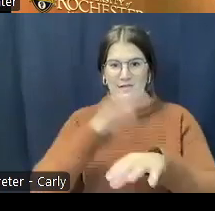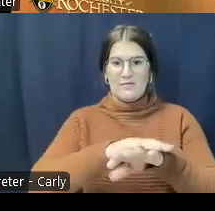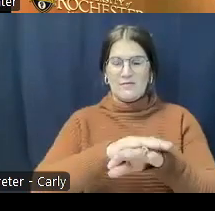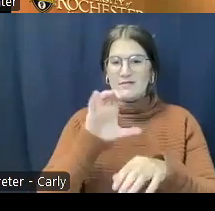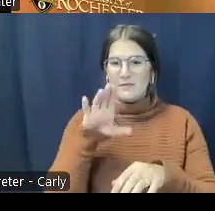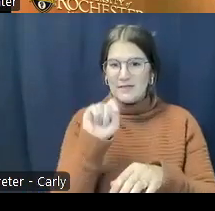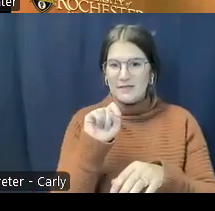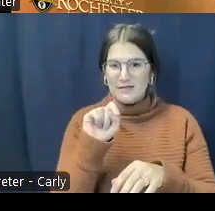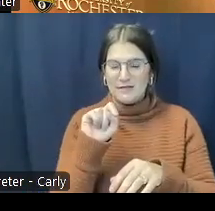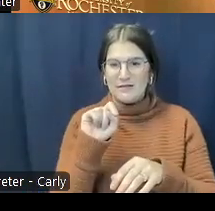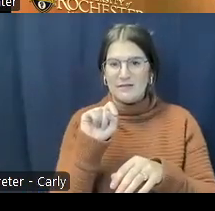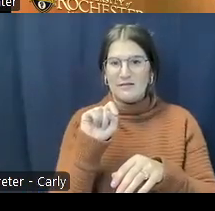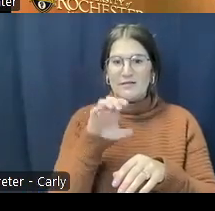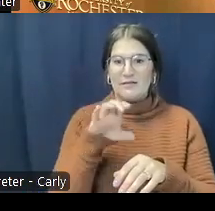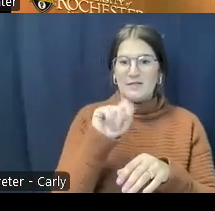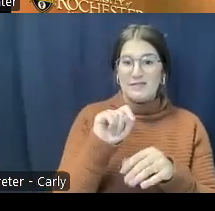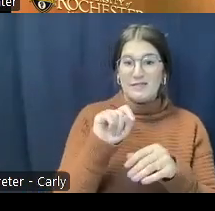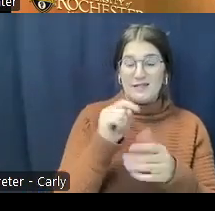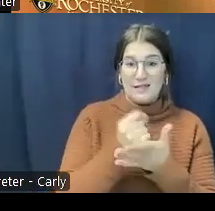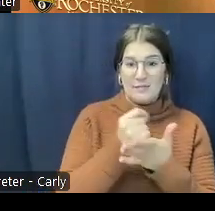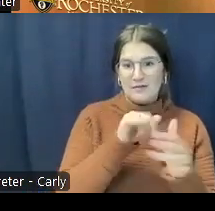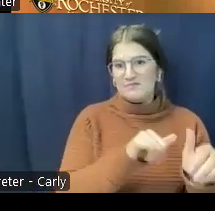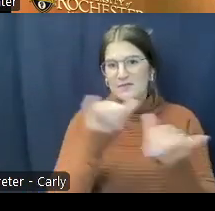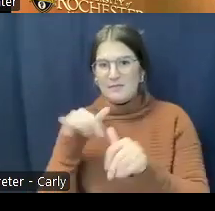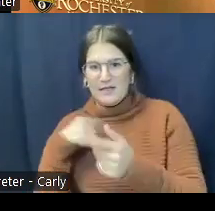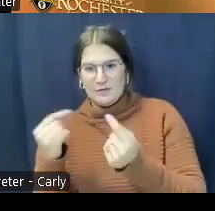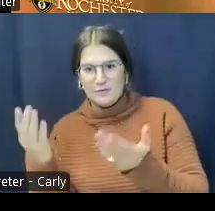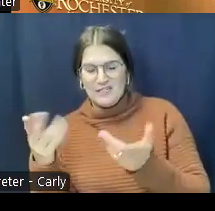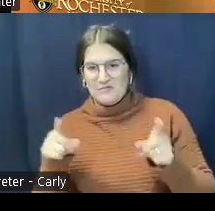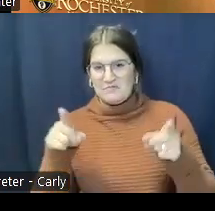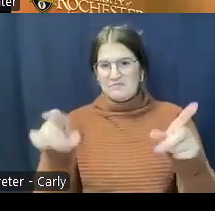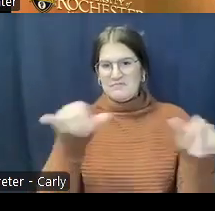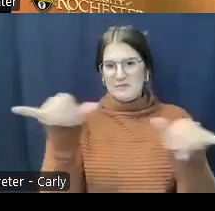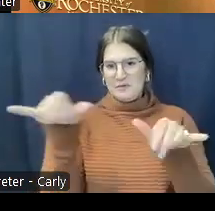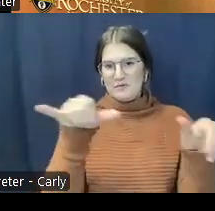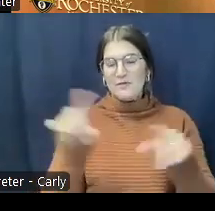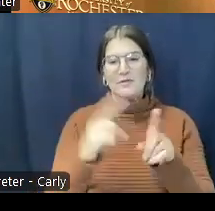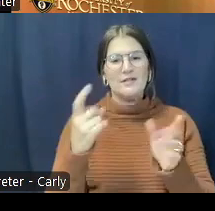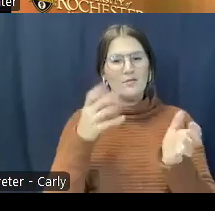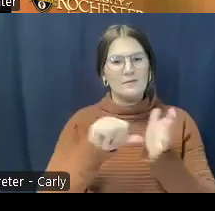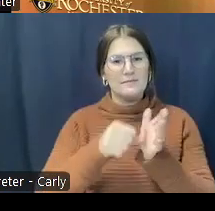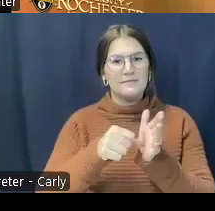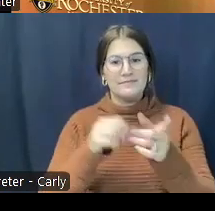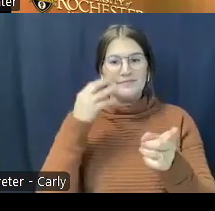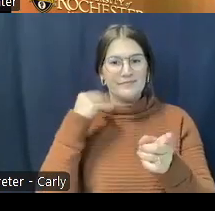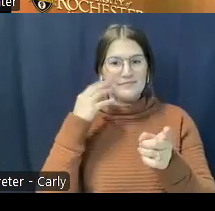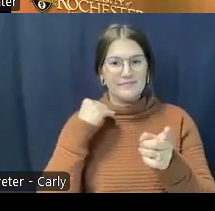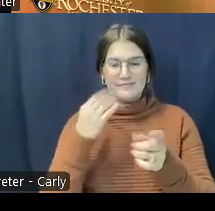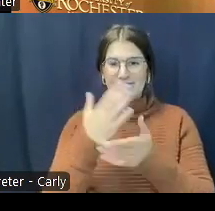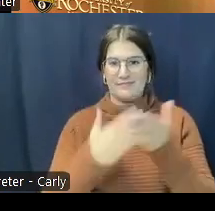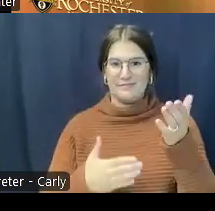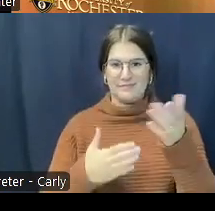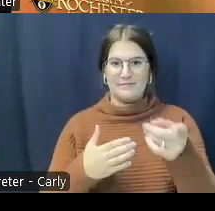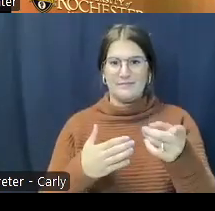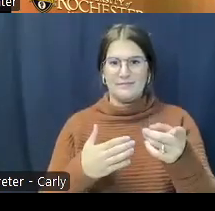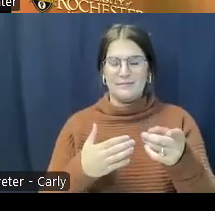lot of what good CBT therapists do is a lot of similar things I'm doing here. But one of the things I want to point out here is the experiential nature that